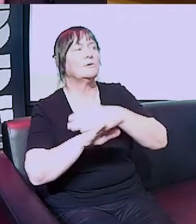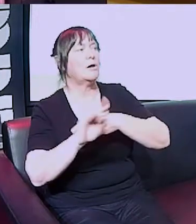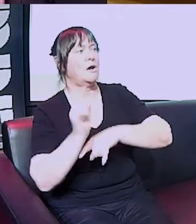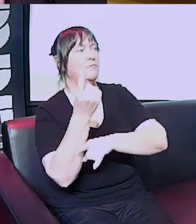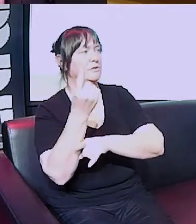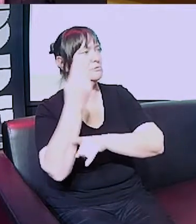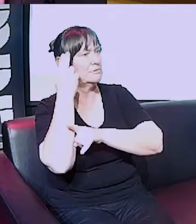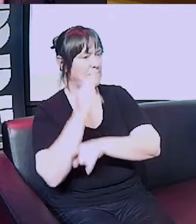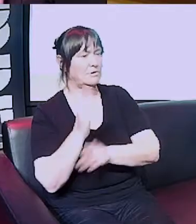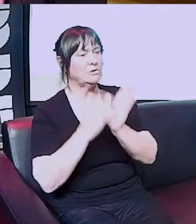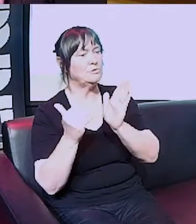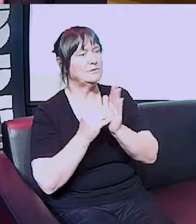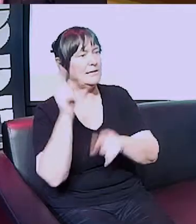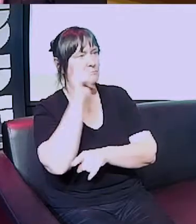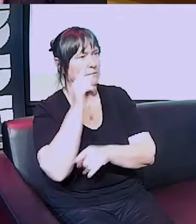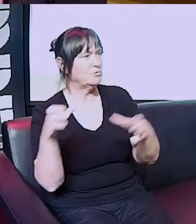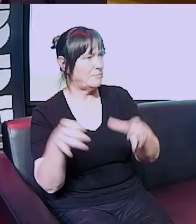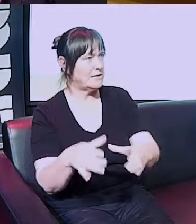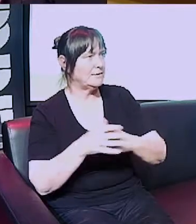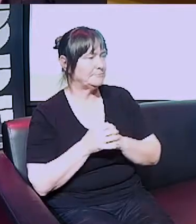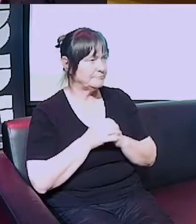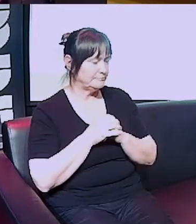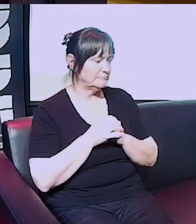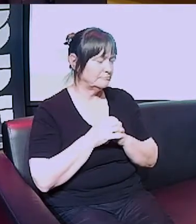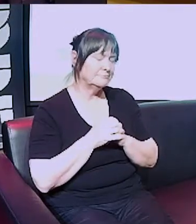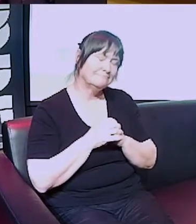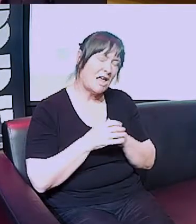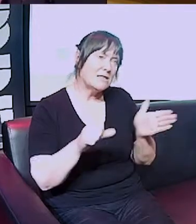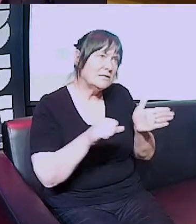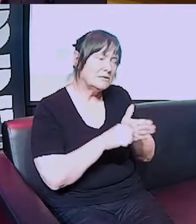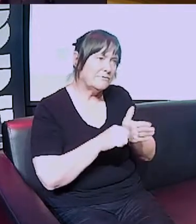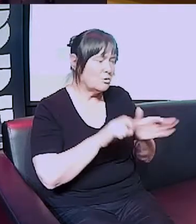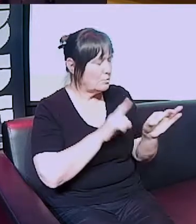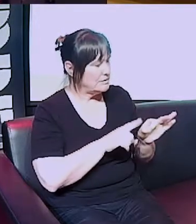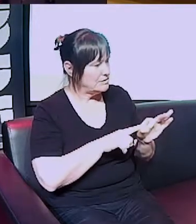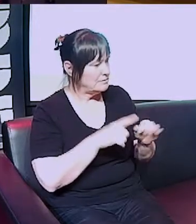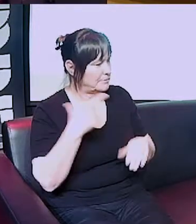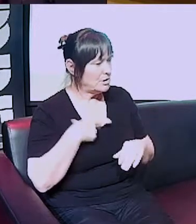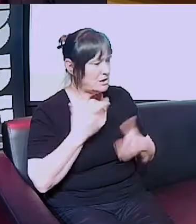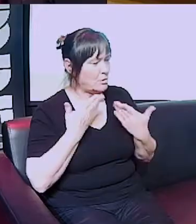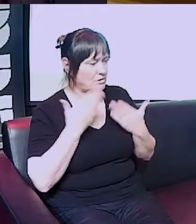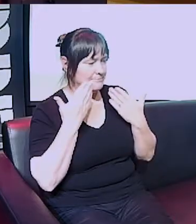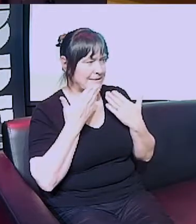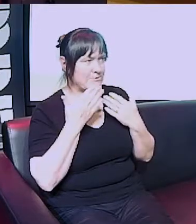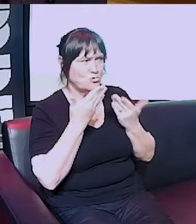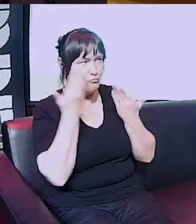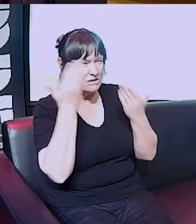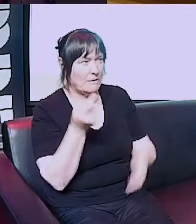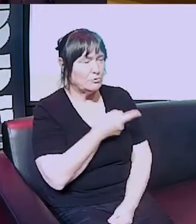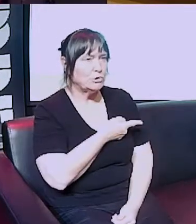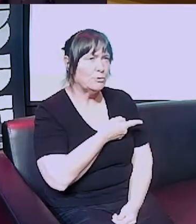People's Party. Now, this is a difficult one because I don't want to appear disrespectful,